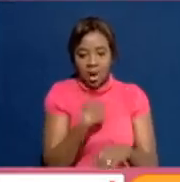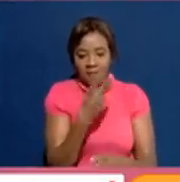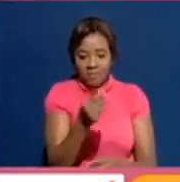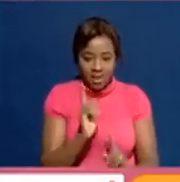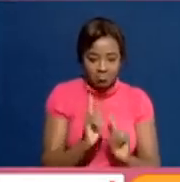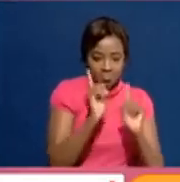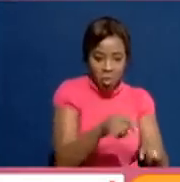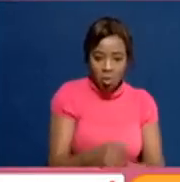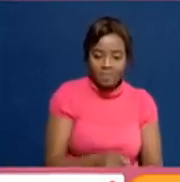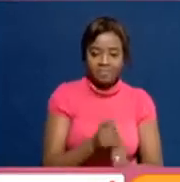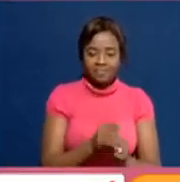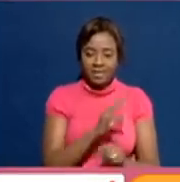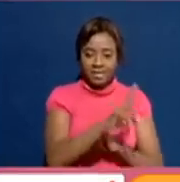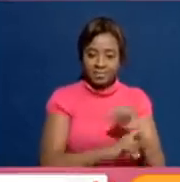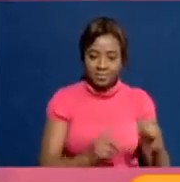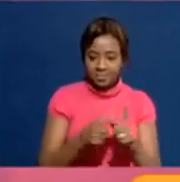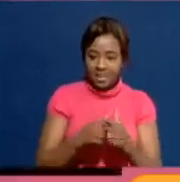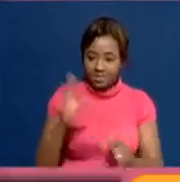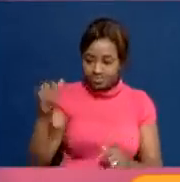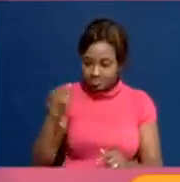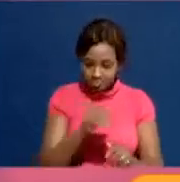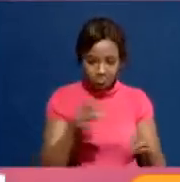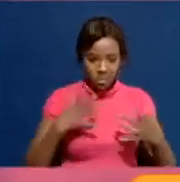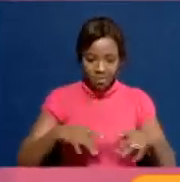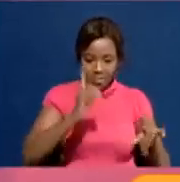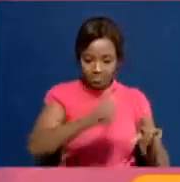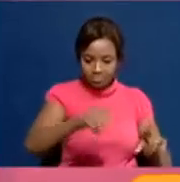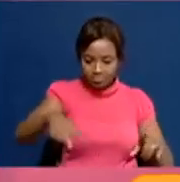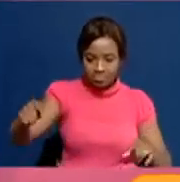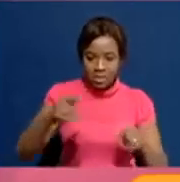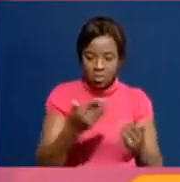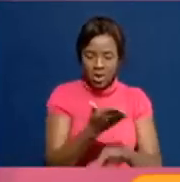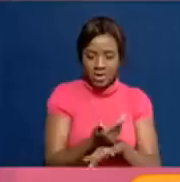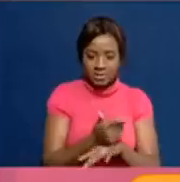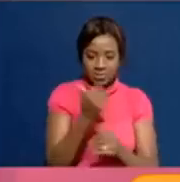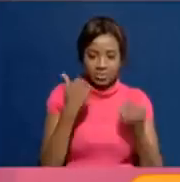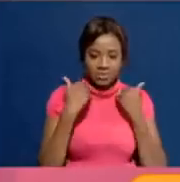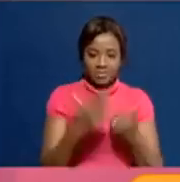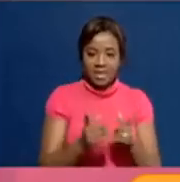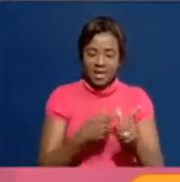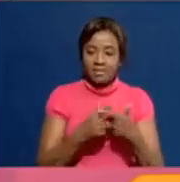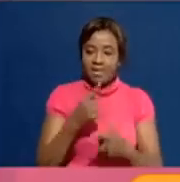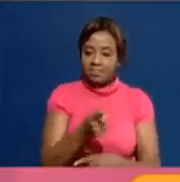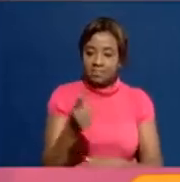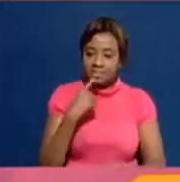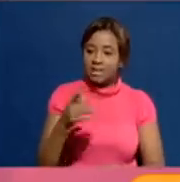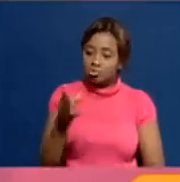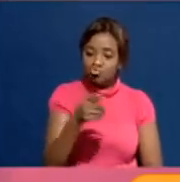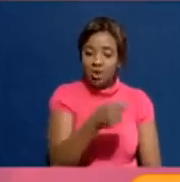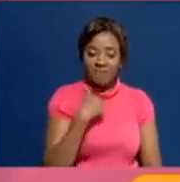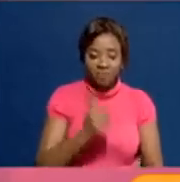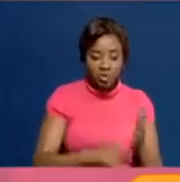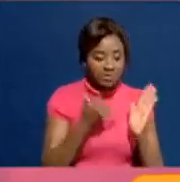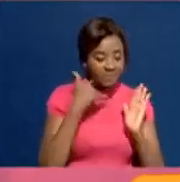tu pale. Kwa muda tu wakatutoa hapo, wakakuja wakatulalisha hapa kwa reception. Wakatuambia tuseme kila mtu chenye konacho